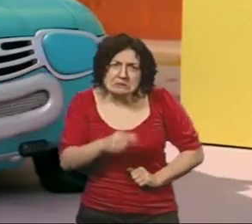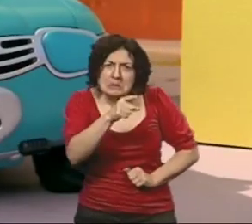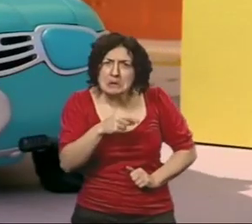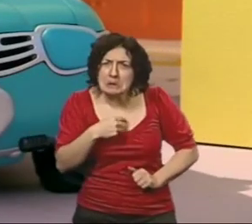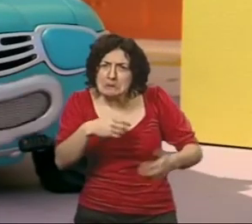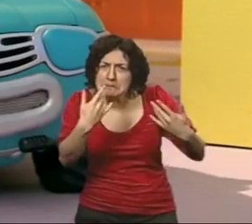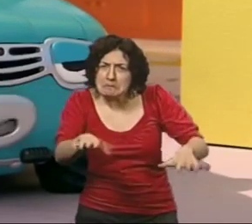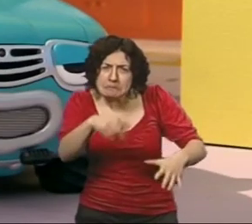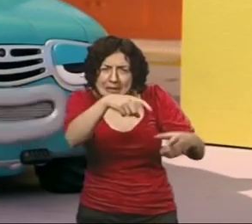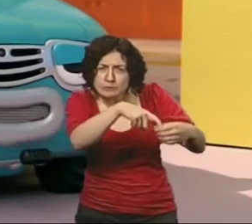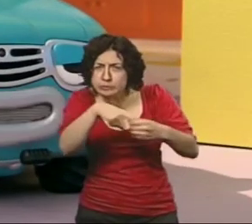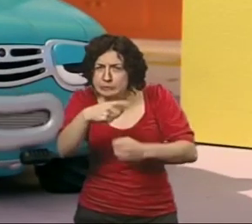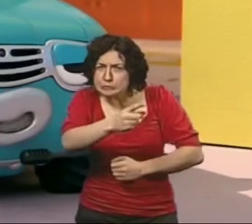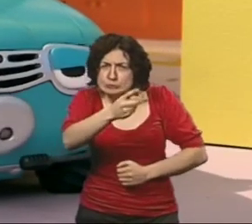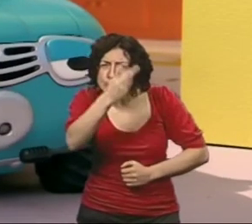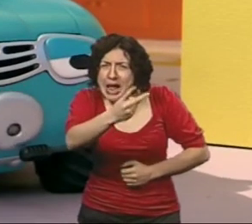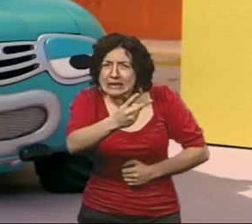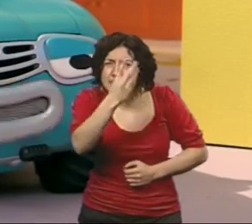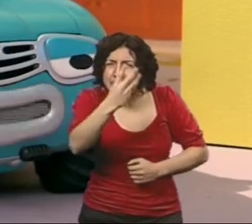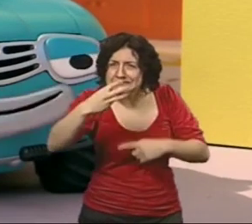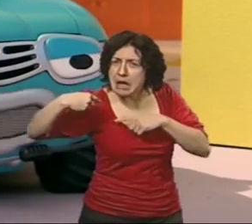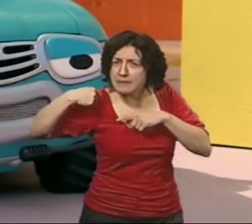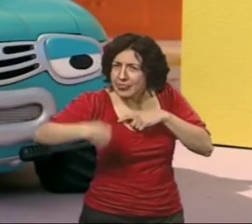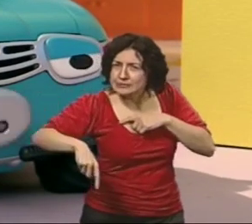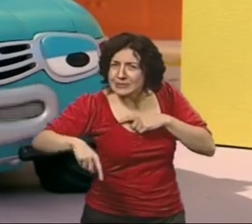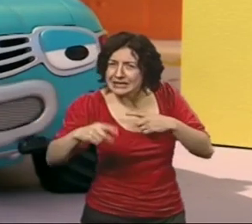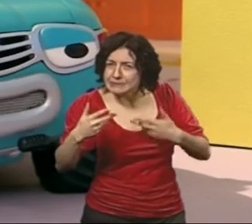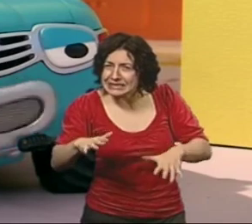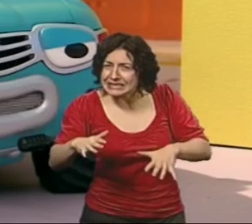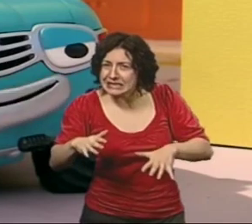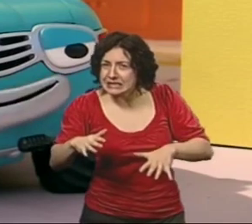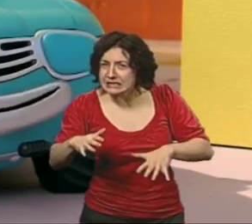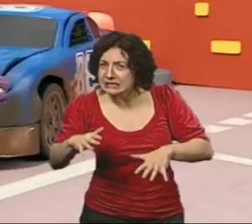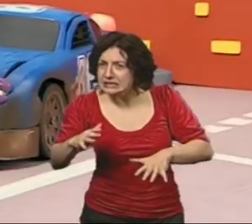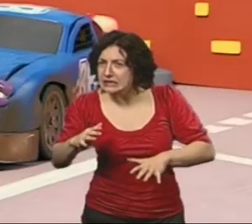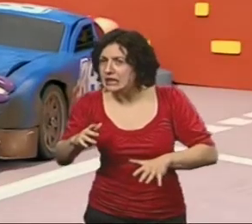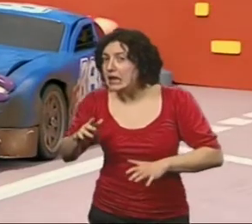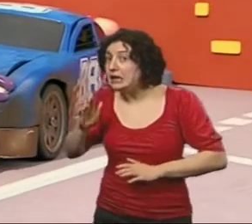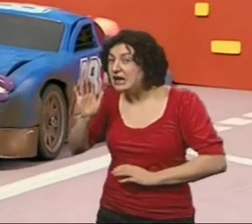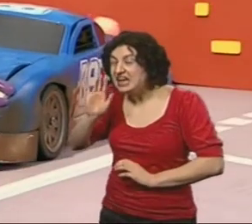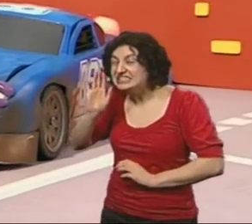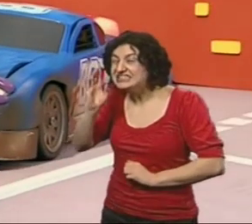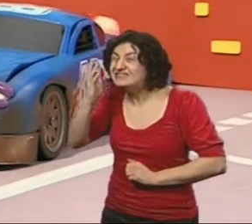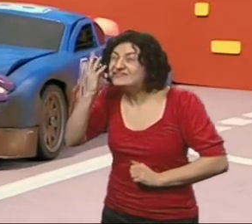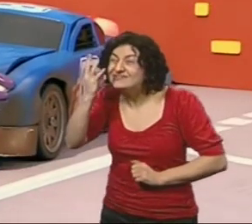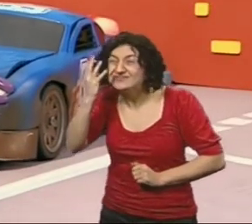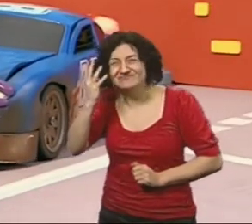Is it two or three times I've towed you back to the pits this week, Tintop? Ah, no, it's four, Plugger.